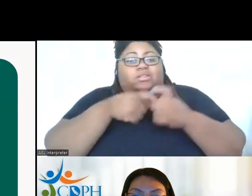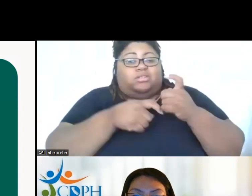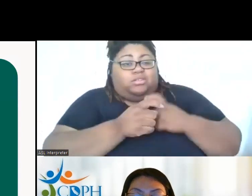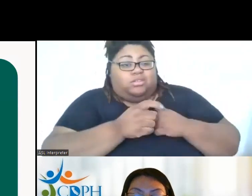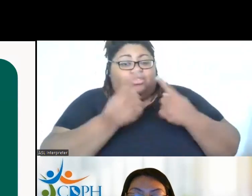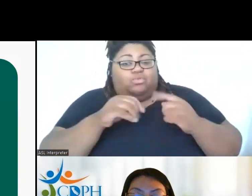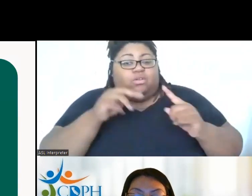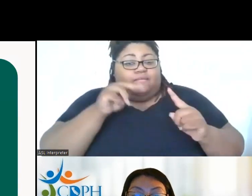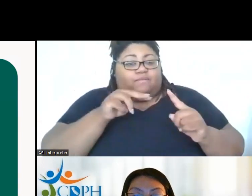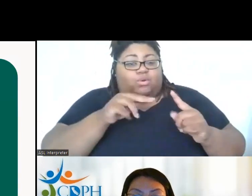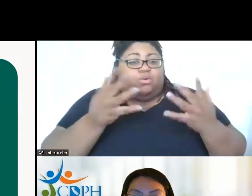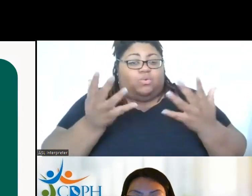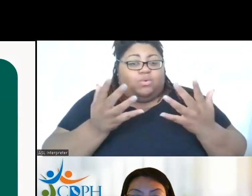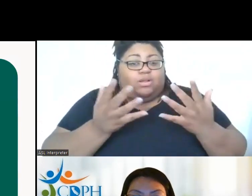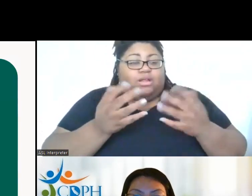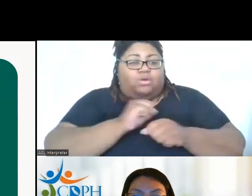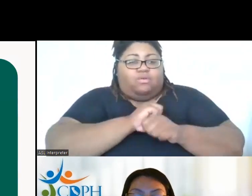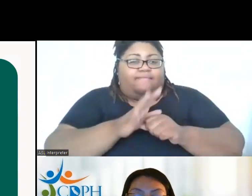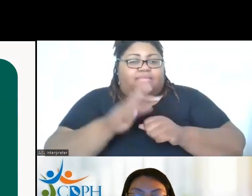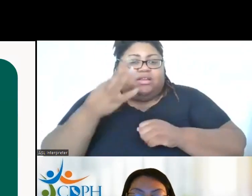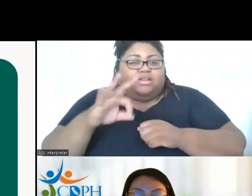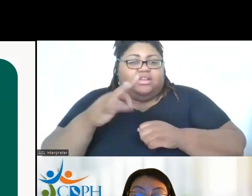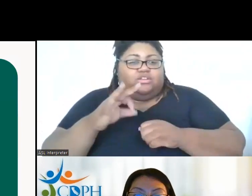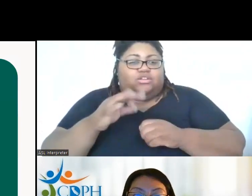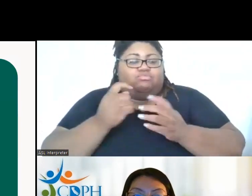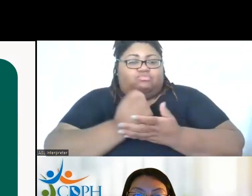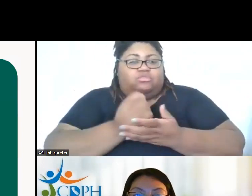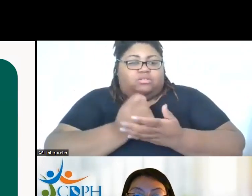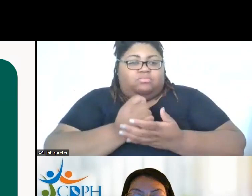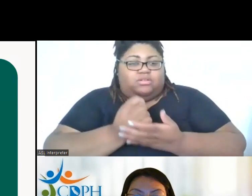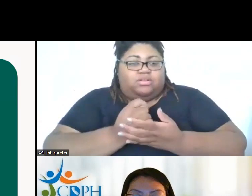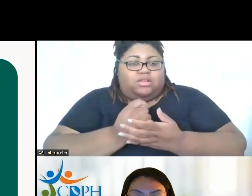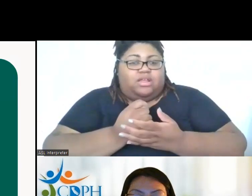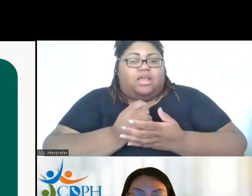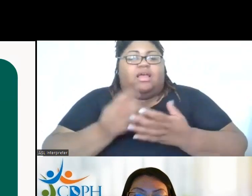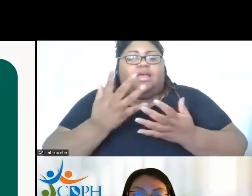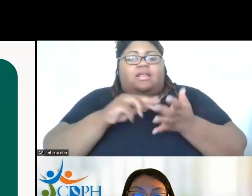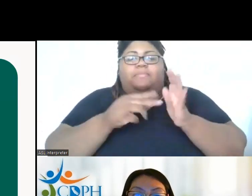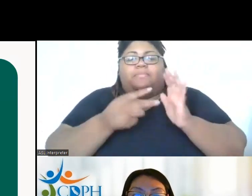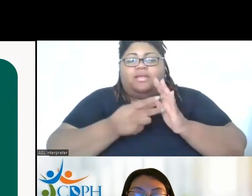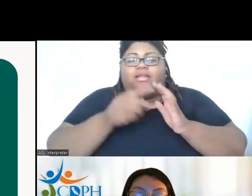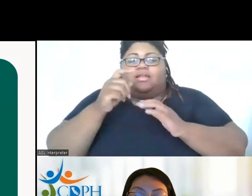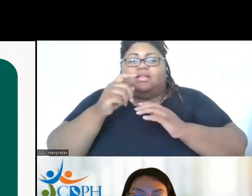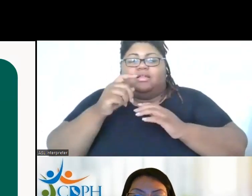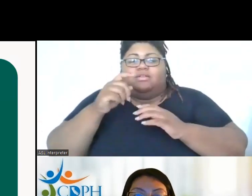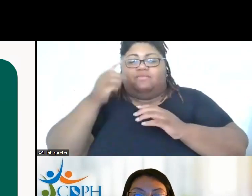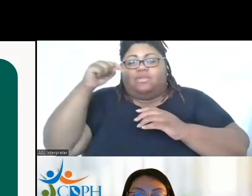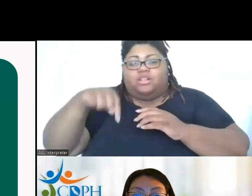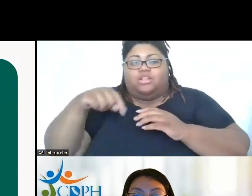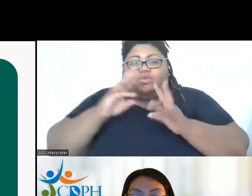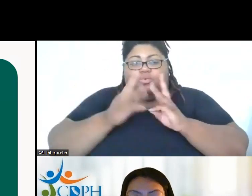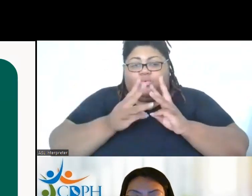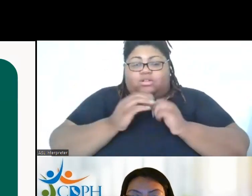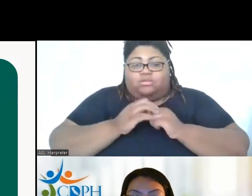focus on COVID-19 treatments and what this means for this winter surge. And I can't emphasize enough